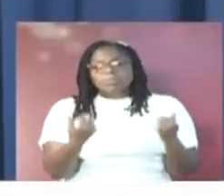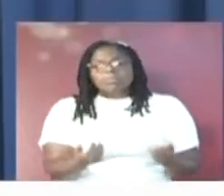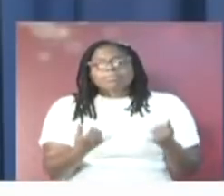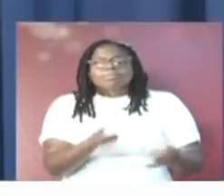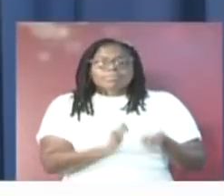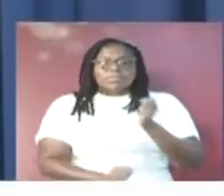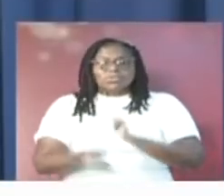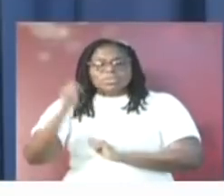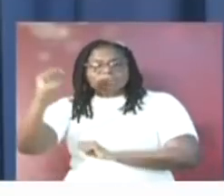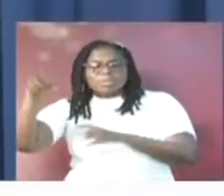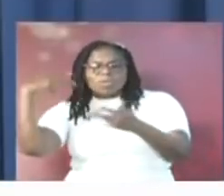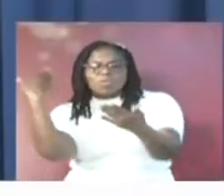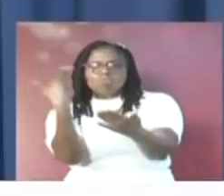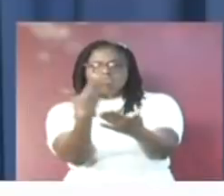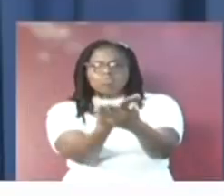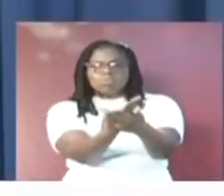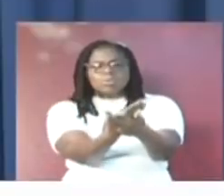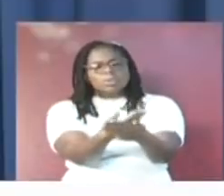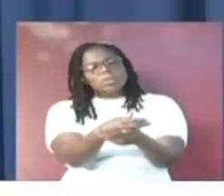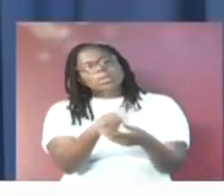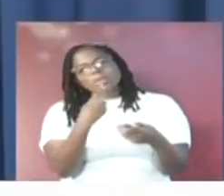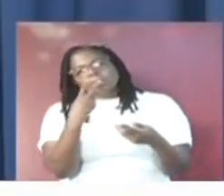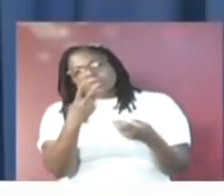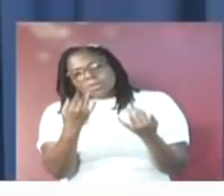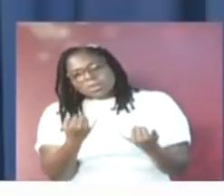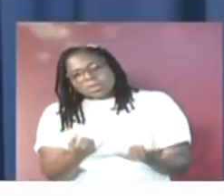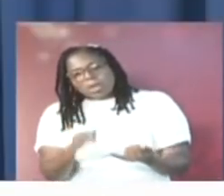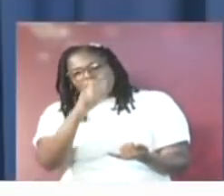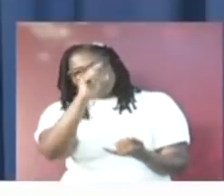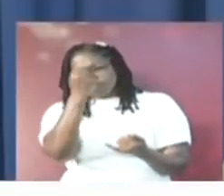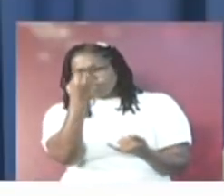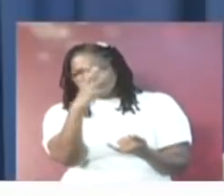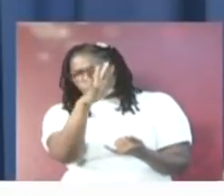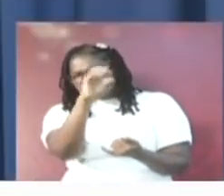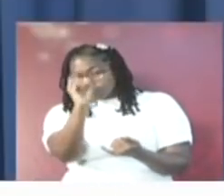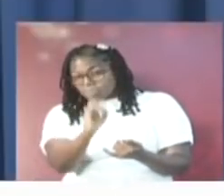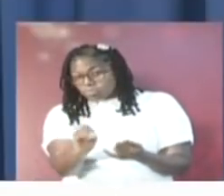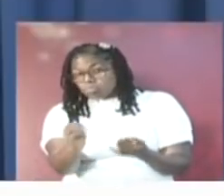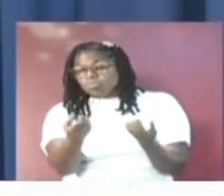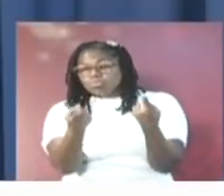seeing 14%. So the pandemic is sticking true to form.